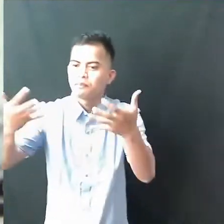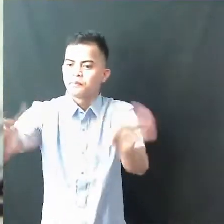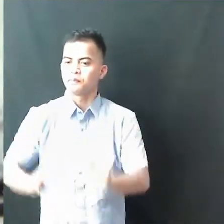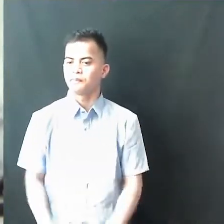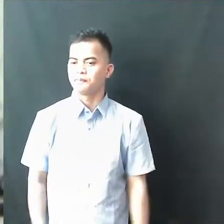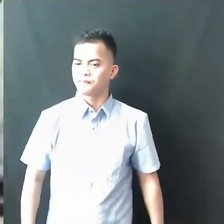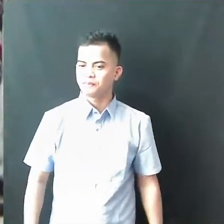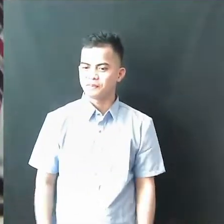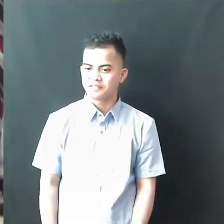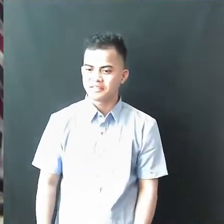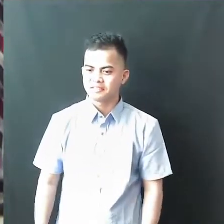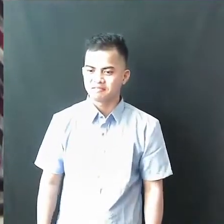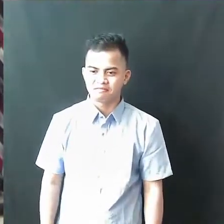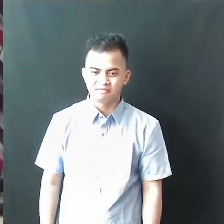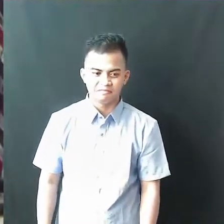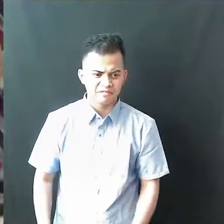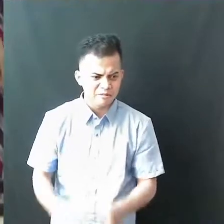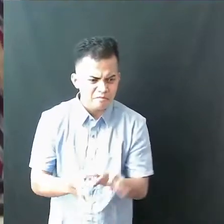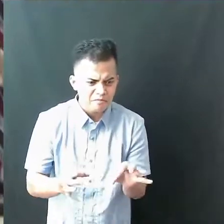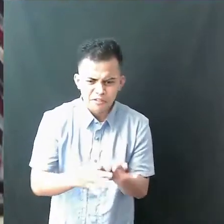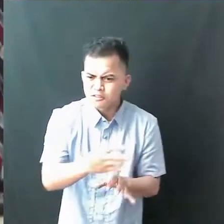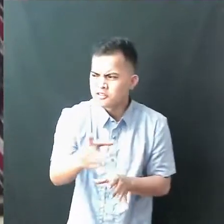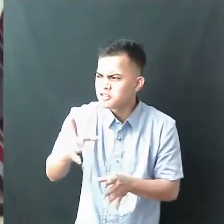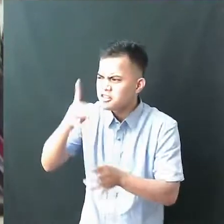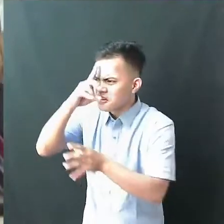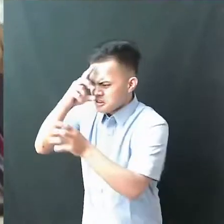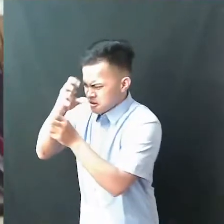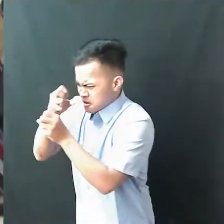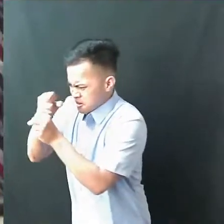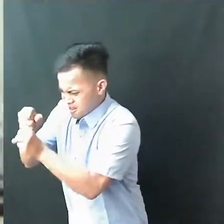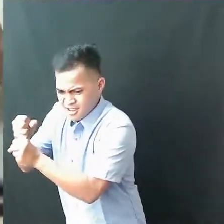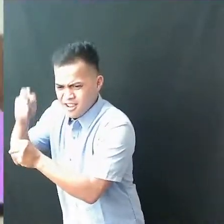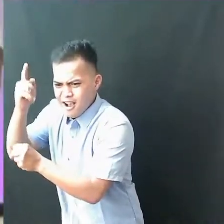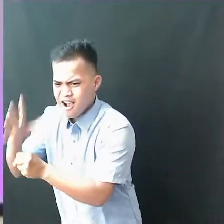saying, "Hold fast, I'm all done, I'm coming back."